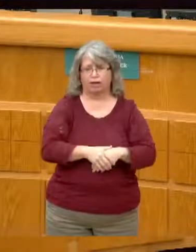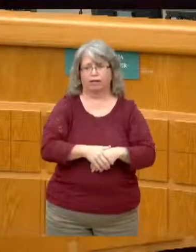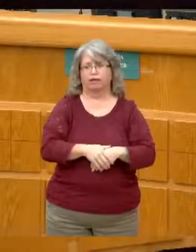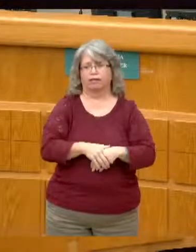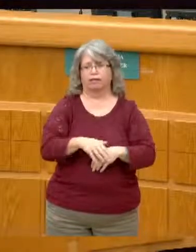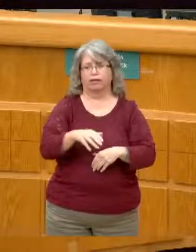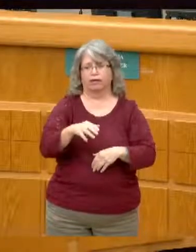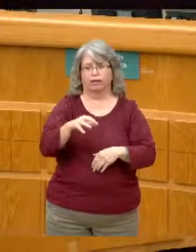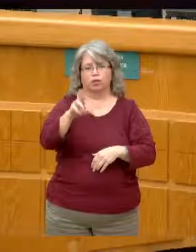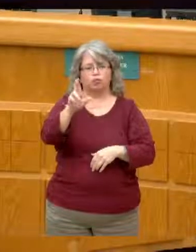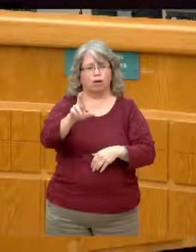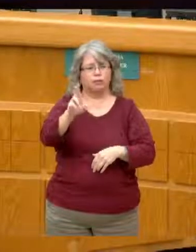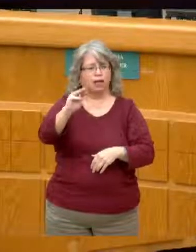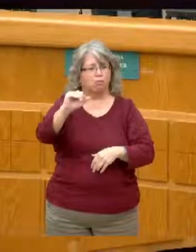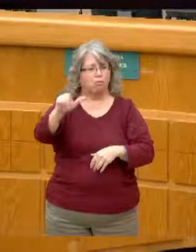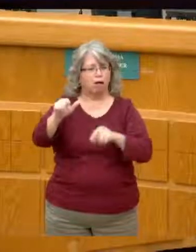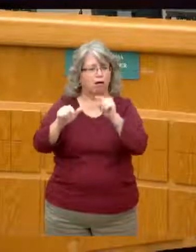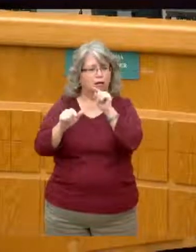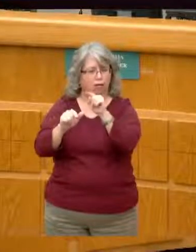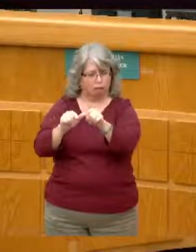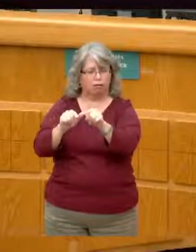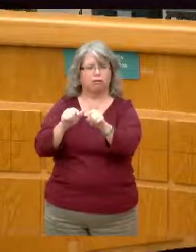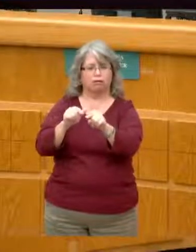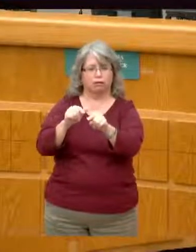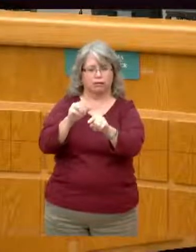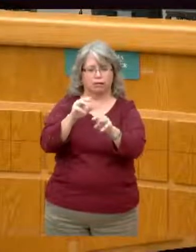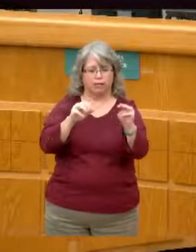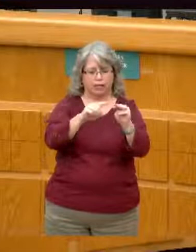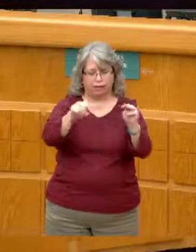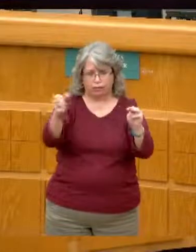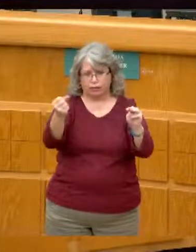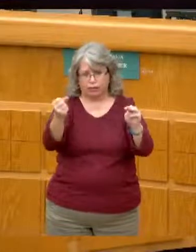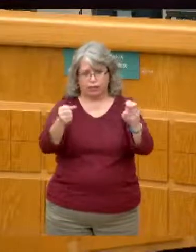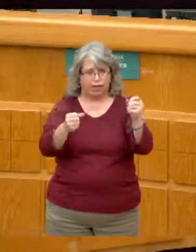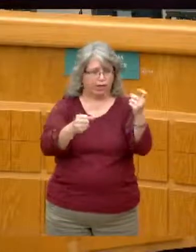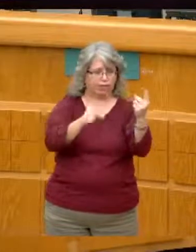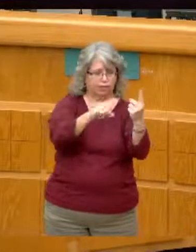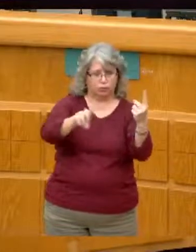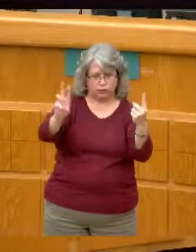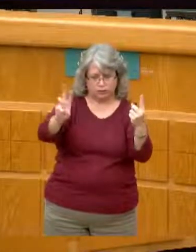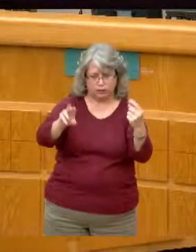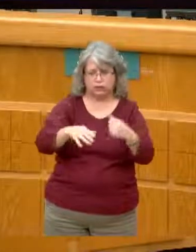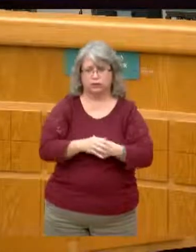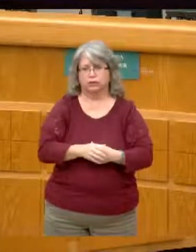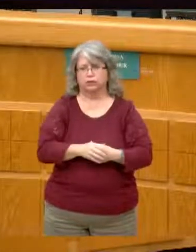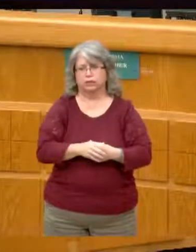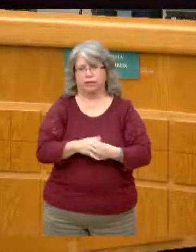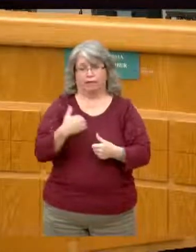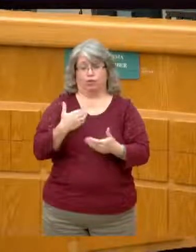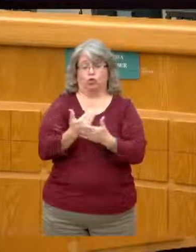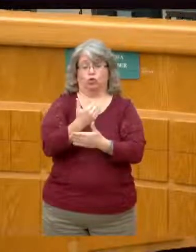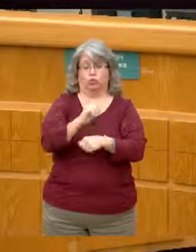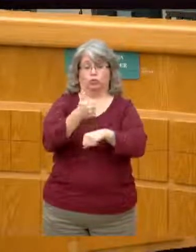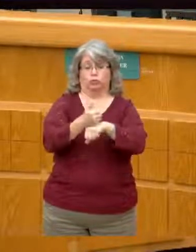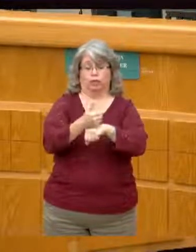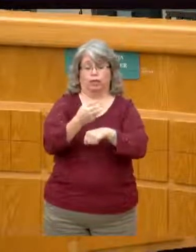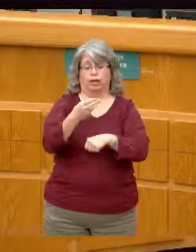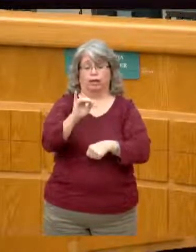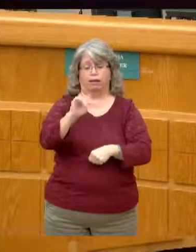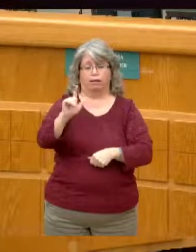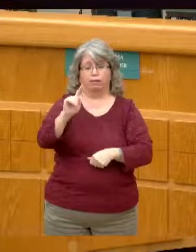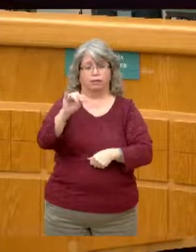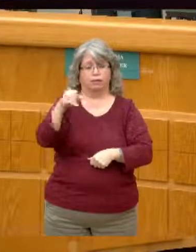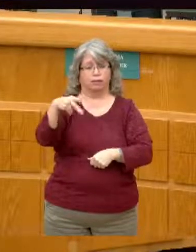the outlets in Robstown also available Monday through Saturday from 11 to 6. We have a relatively new site, the Hilltop Community Center